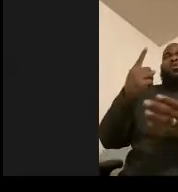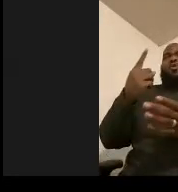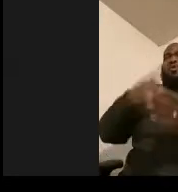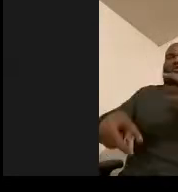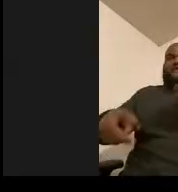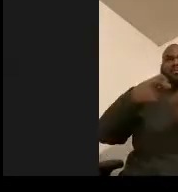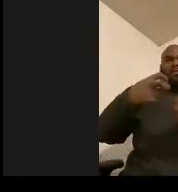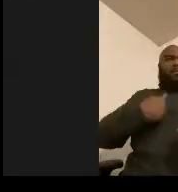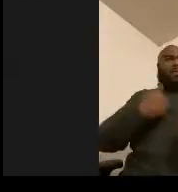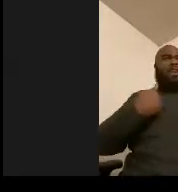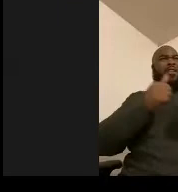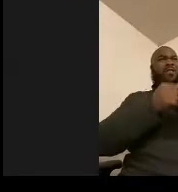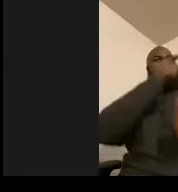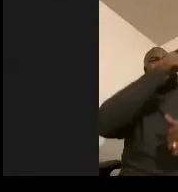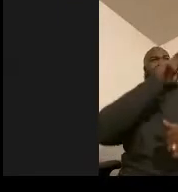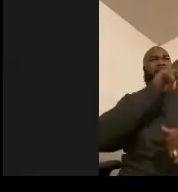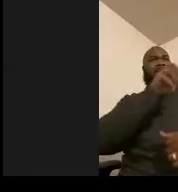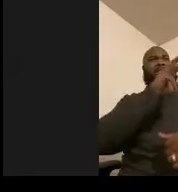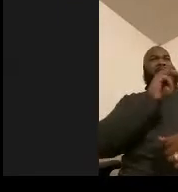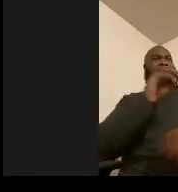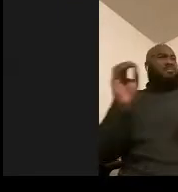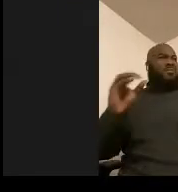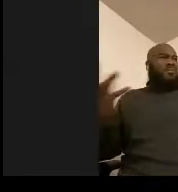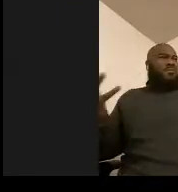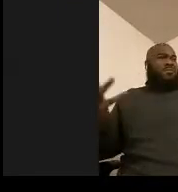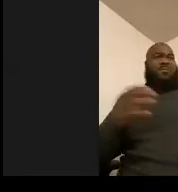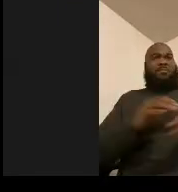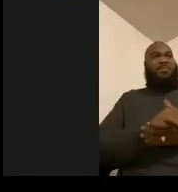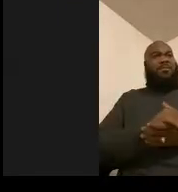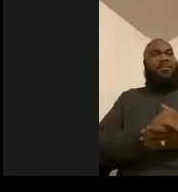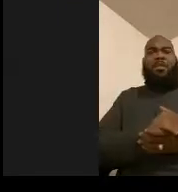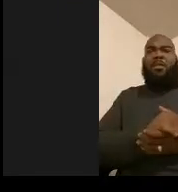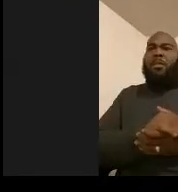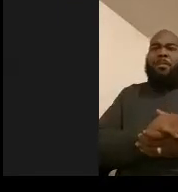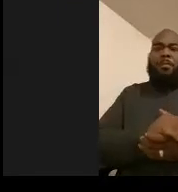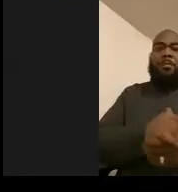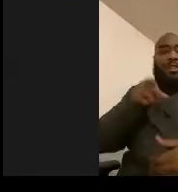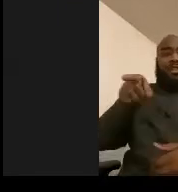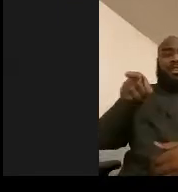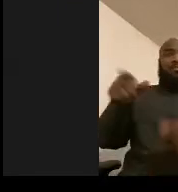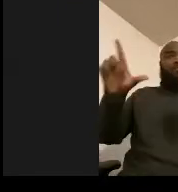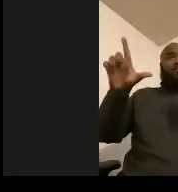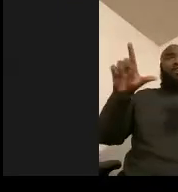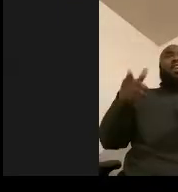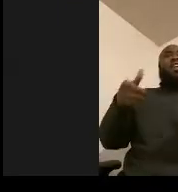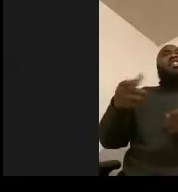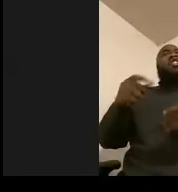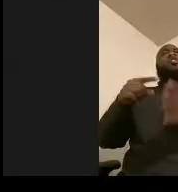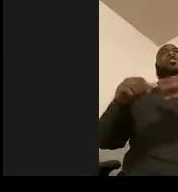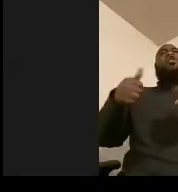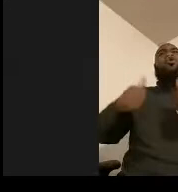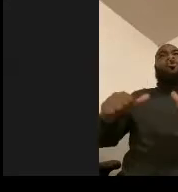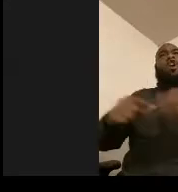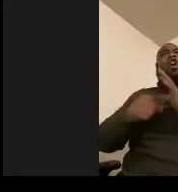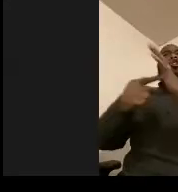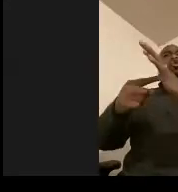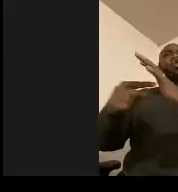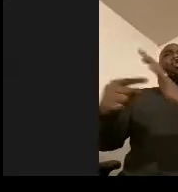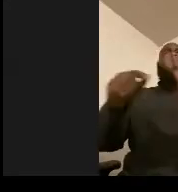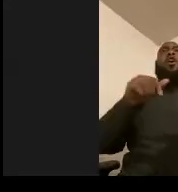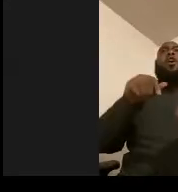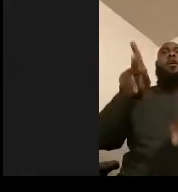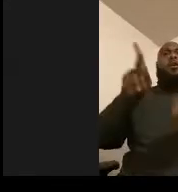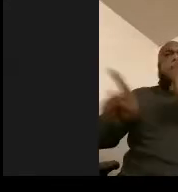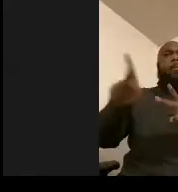what Aziza said, it was an attempt to make her people, the way she put it, understand the direct correlation between